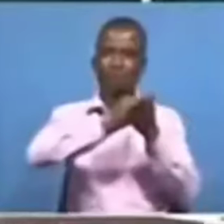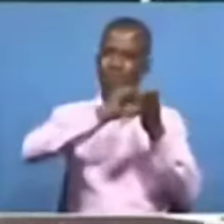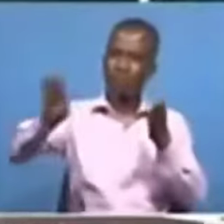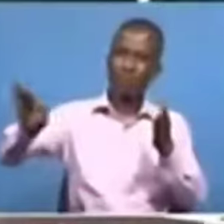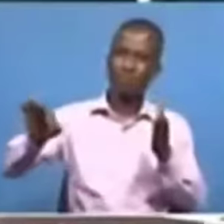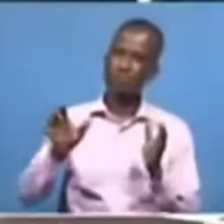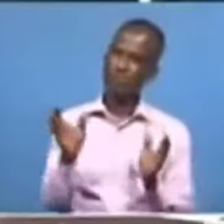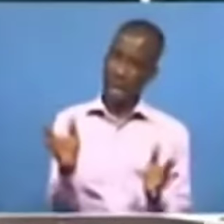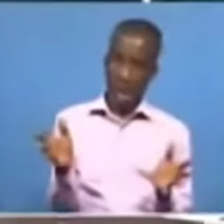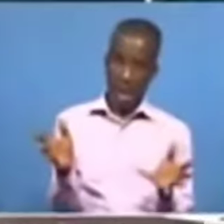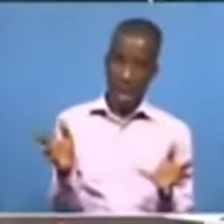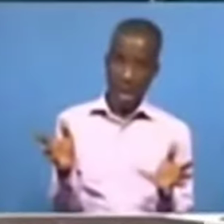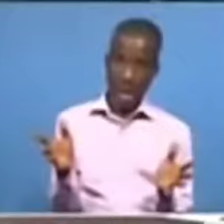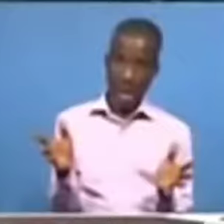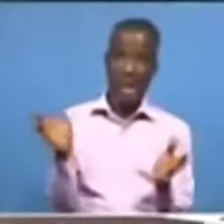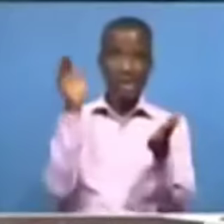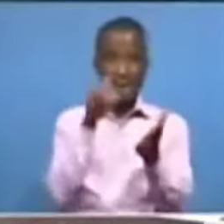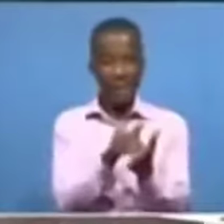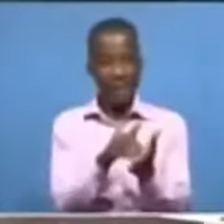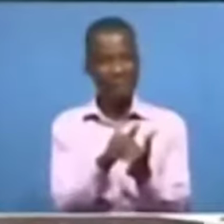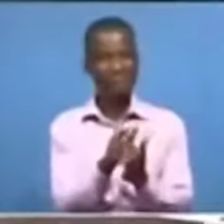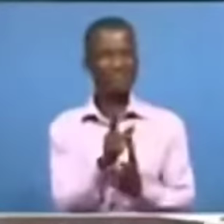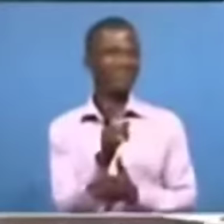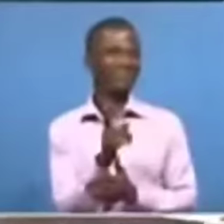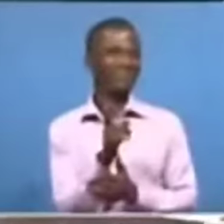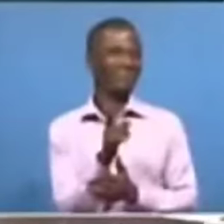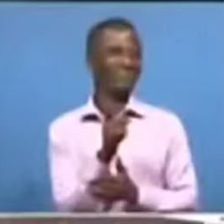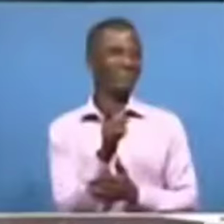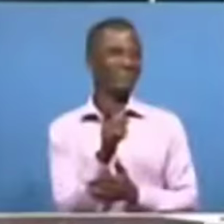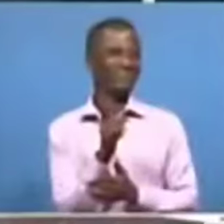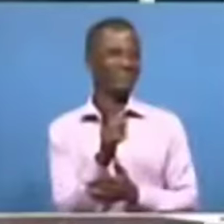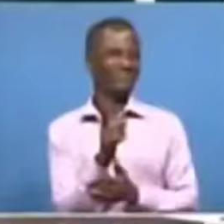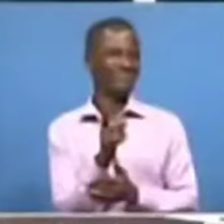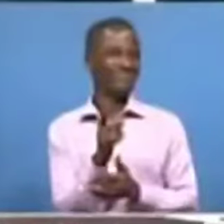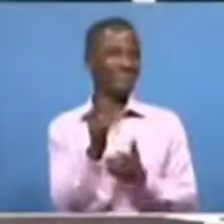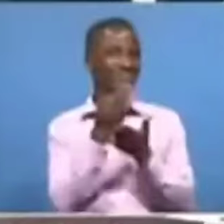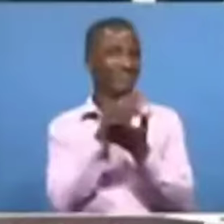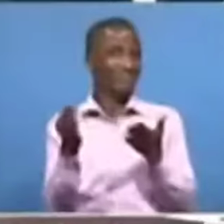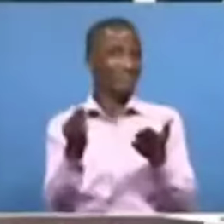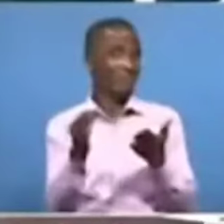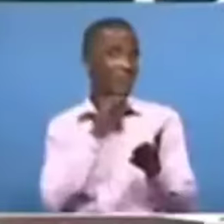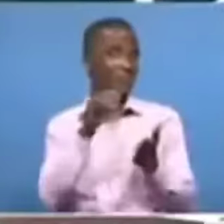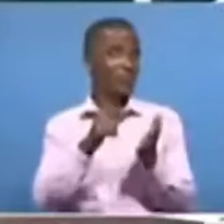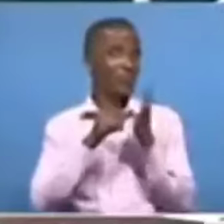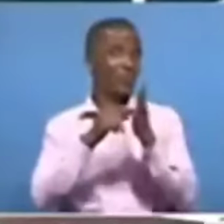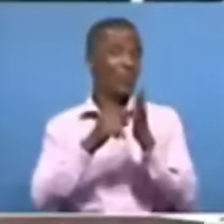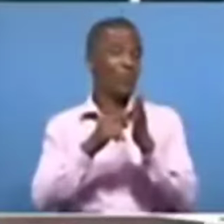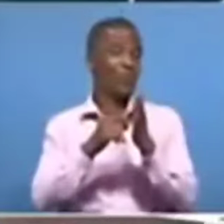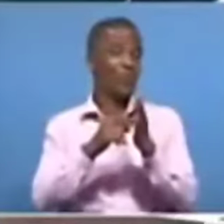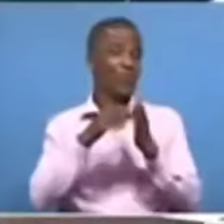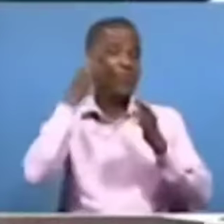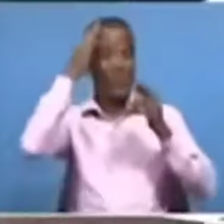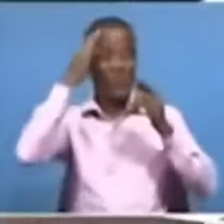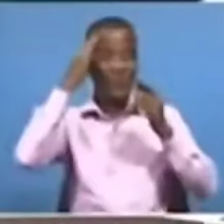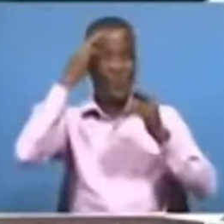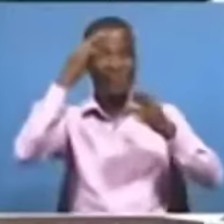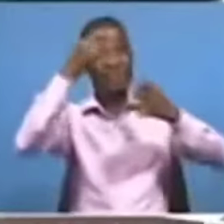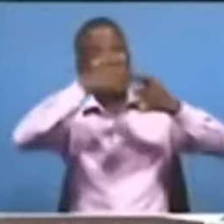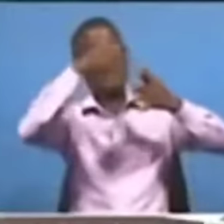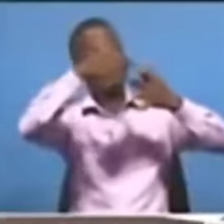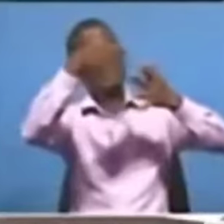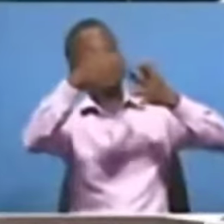application and said basically that we failed to show the reasons why we